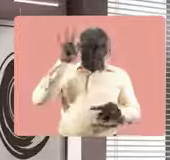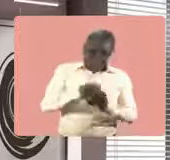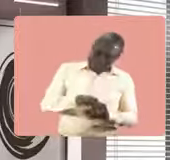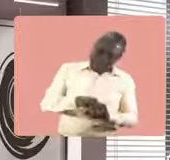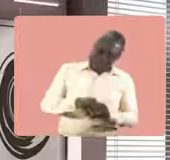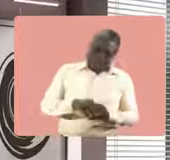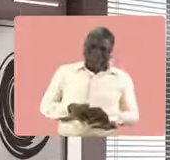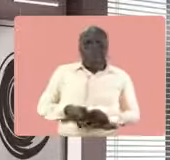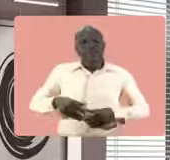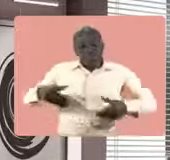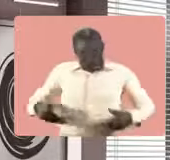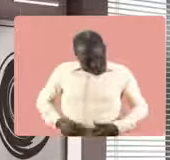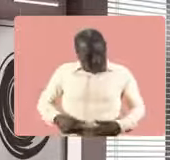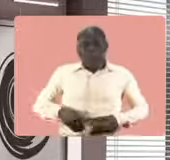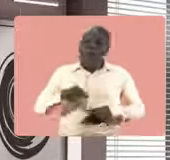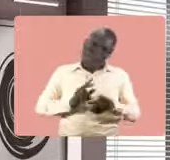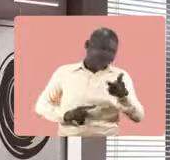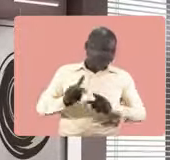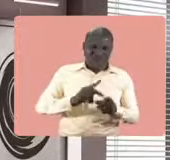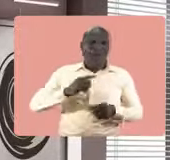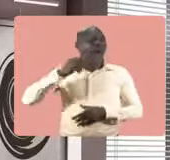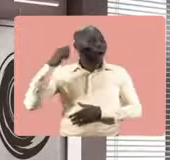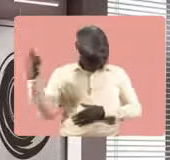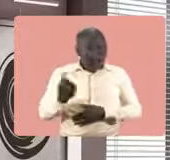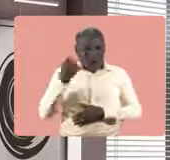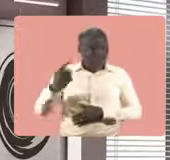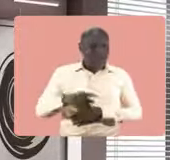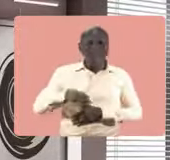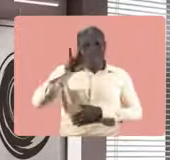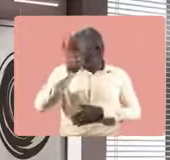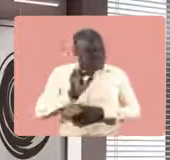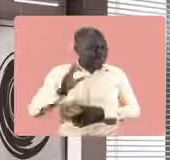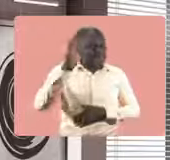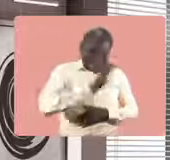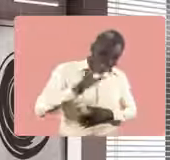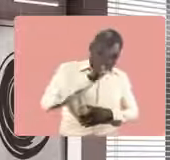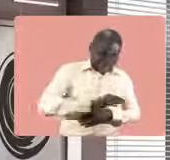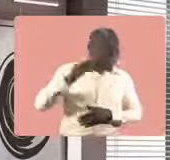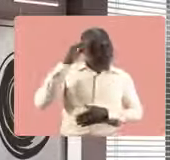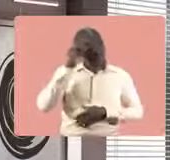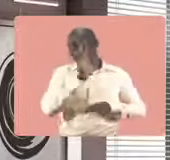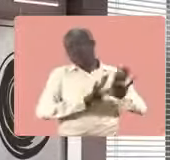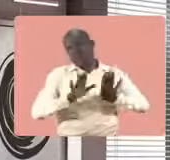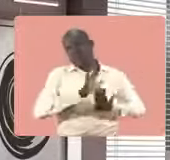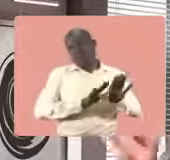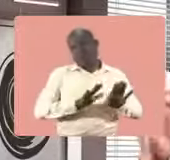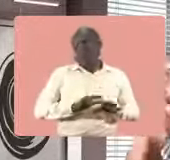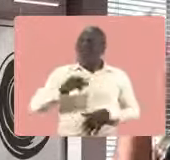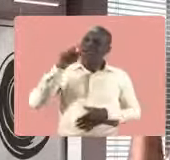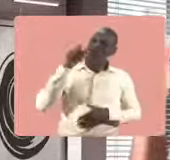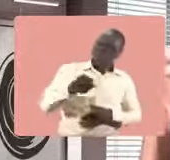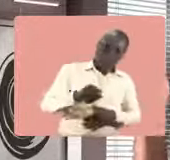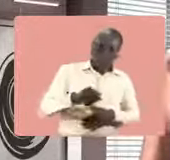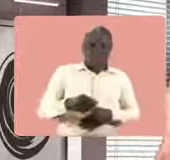Ni titiru ene mrante ene mabaawa no. Now ya brantie anasa baba wana utie mi ene na politics